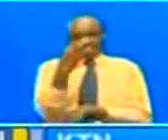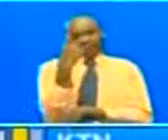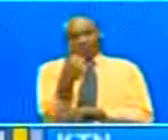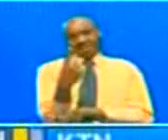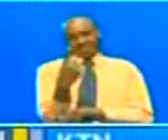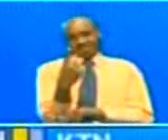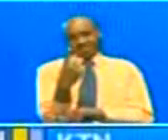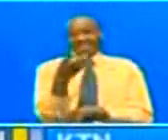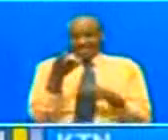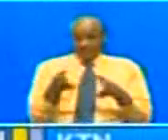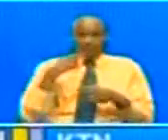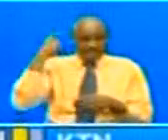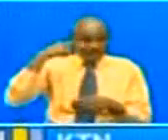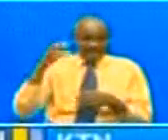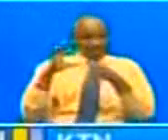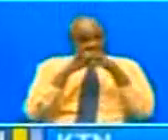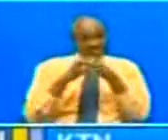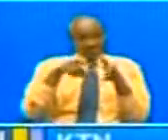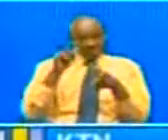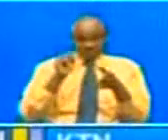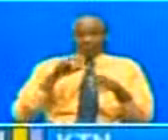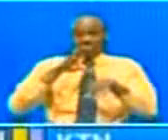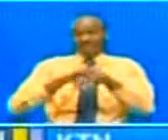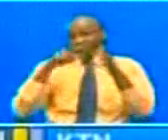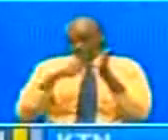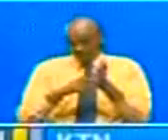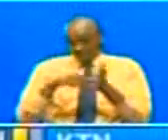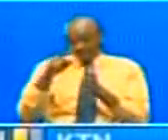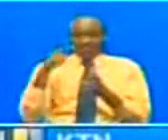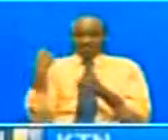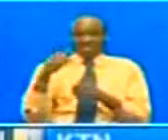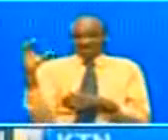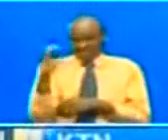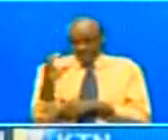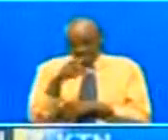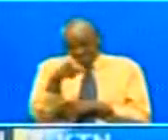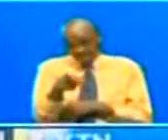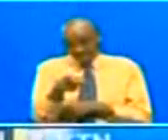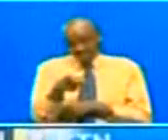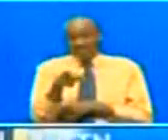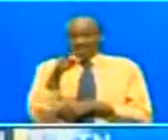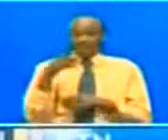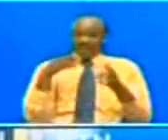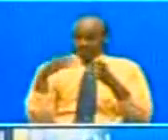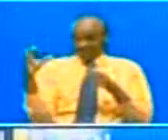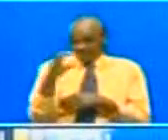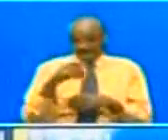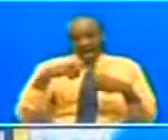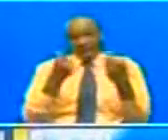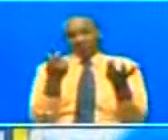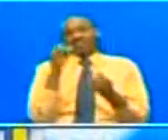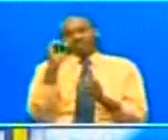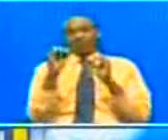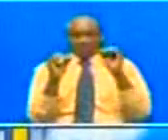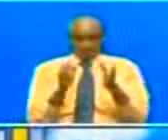League match. Mathare United could only manage a point after their Chemelil Sugar, against Chemelil Sugar ended in a barren